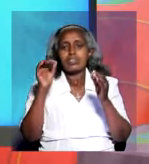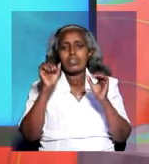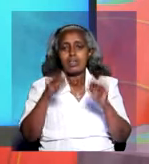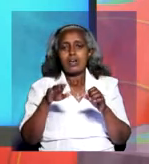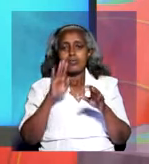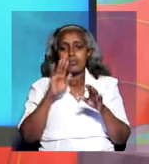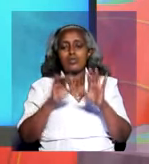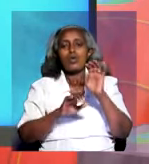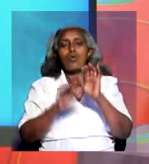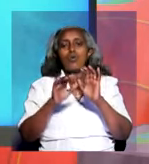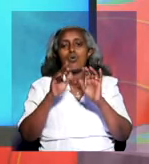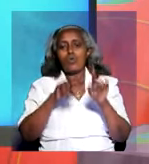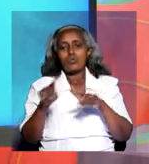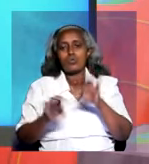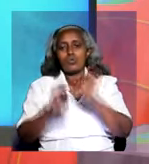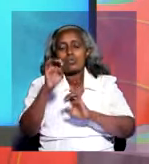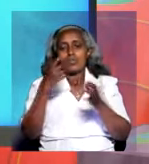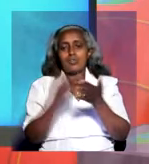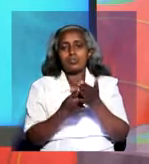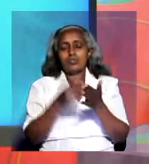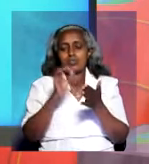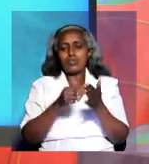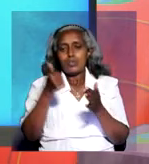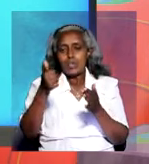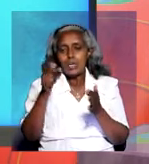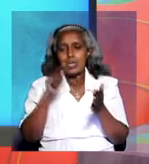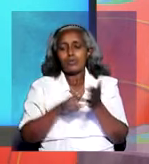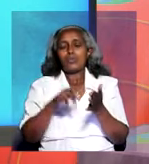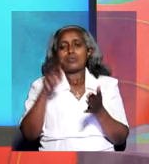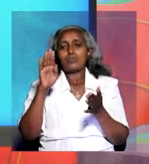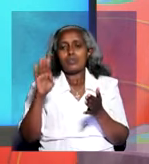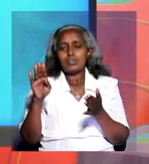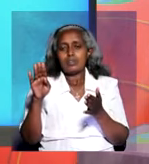also evaluated in this form. A dot B